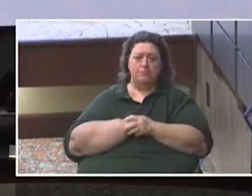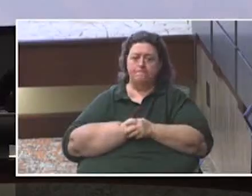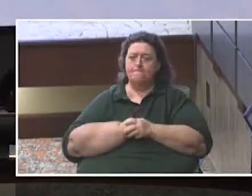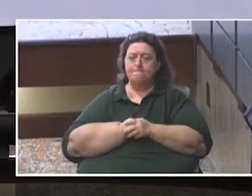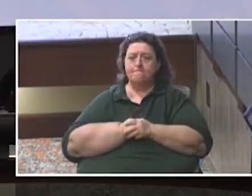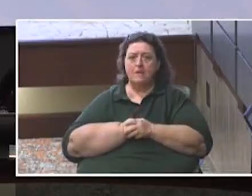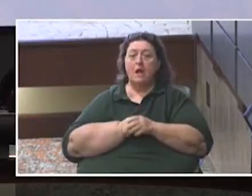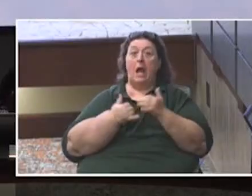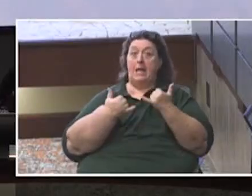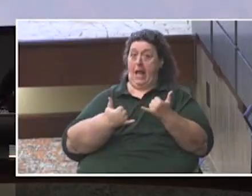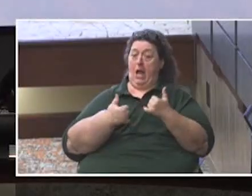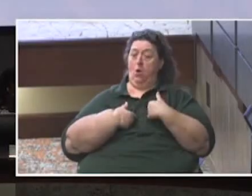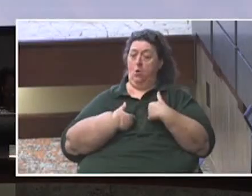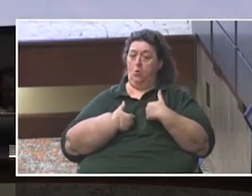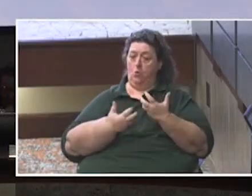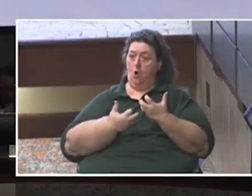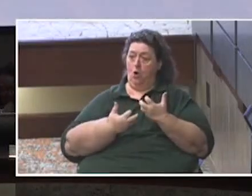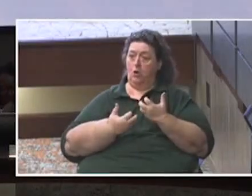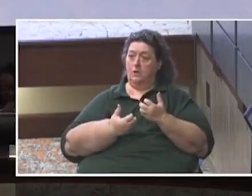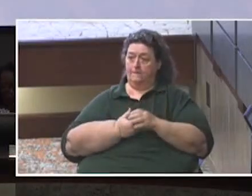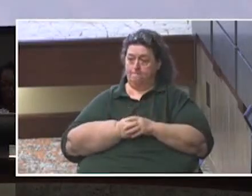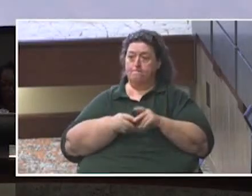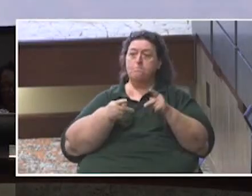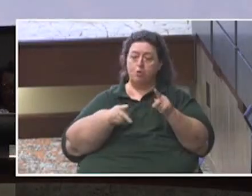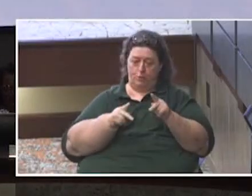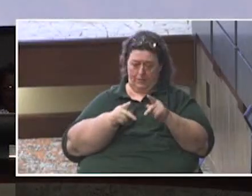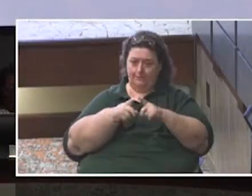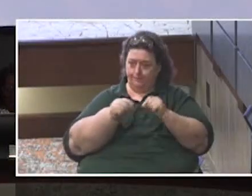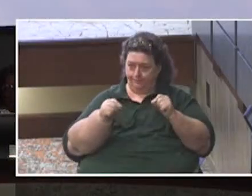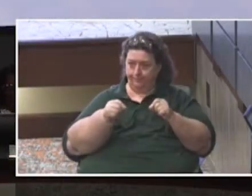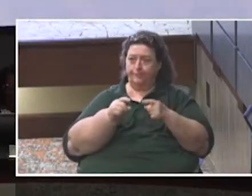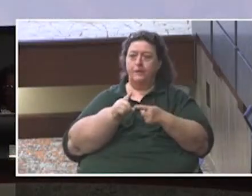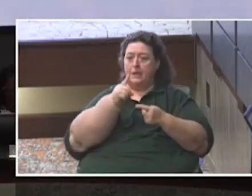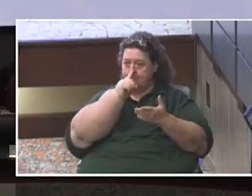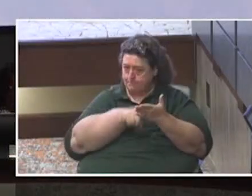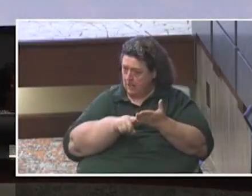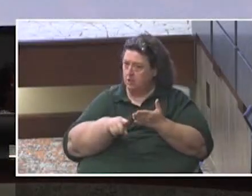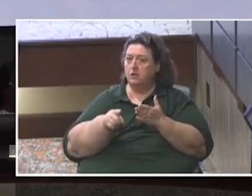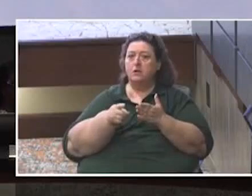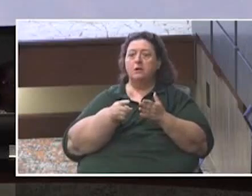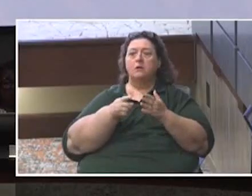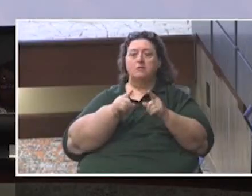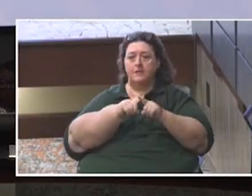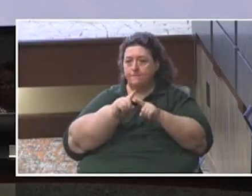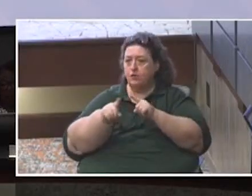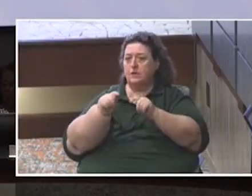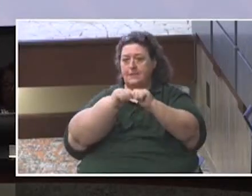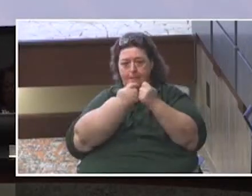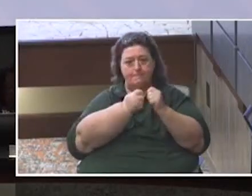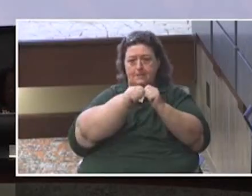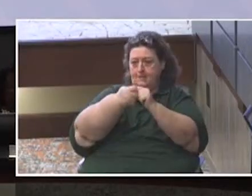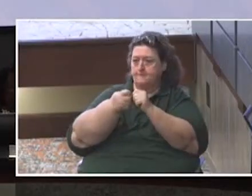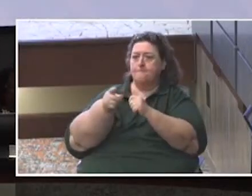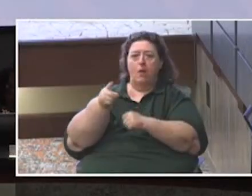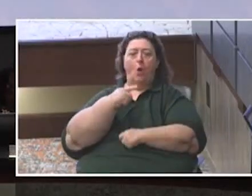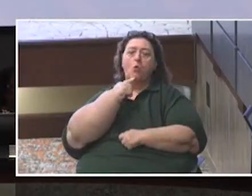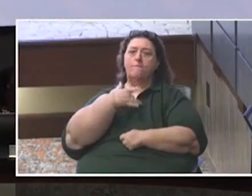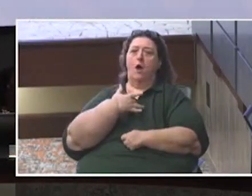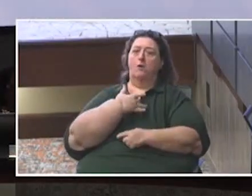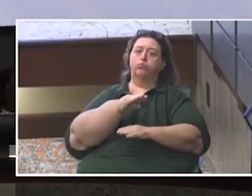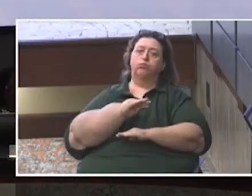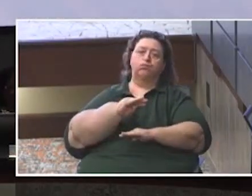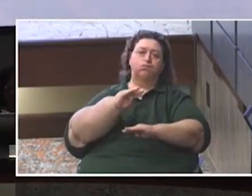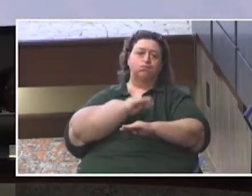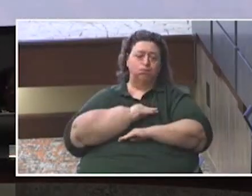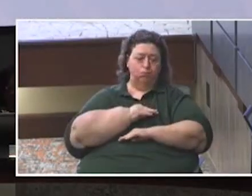I would just say a testament to the city and the partnership across multiple teams. And that's been one of the most gratifying things that we've